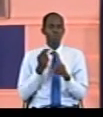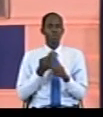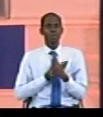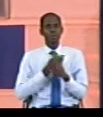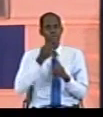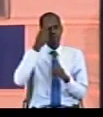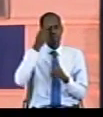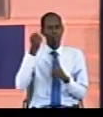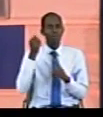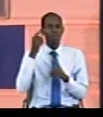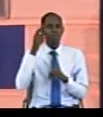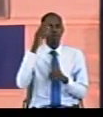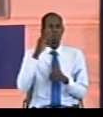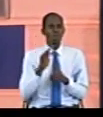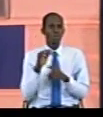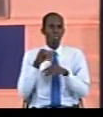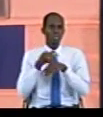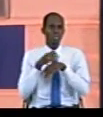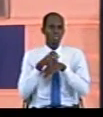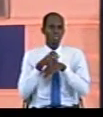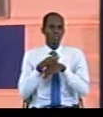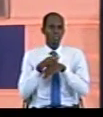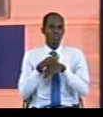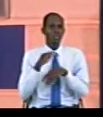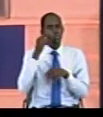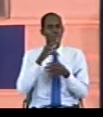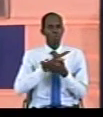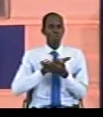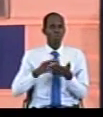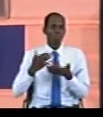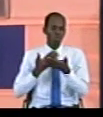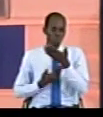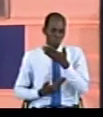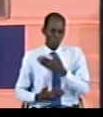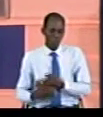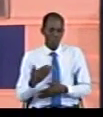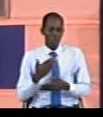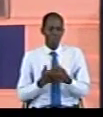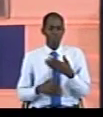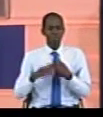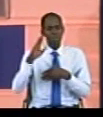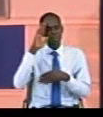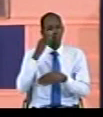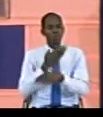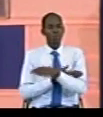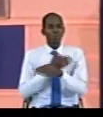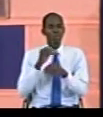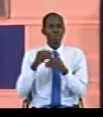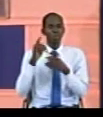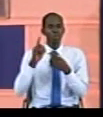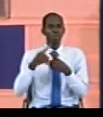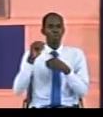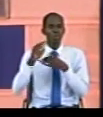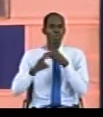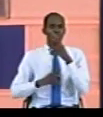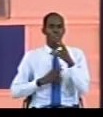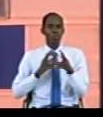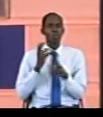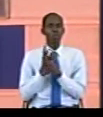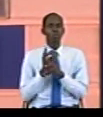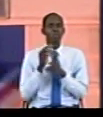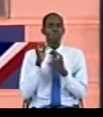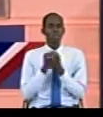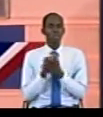God sent his only begotten Son into the world that we